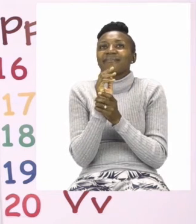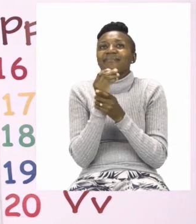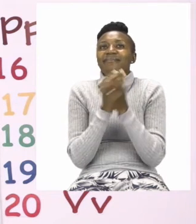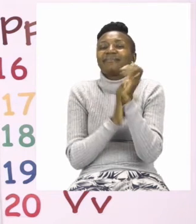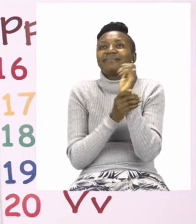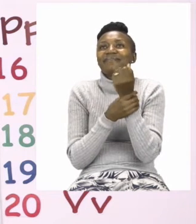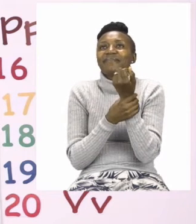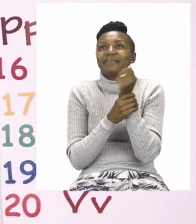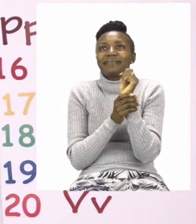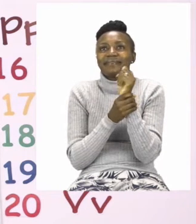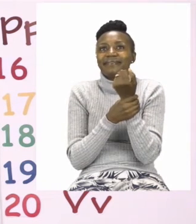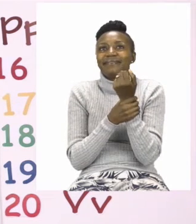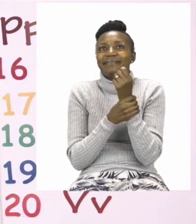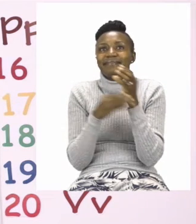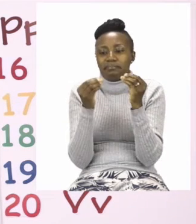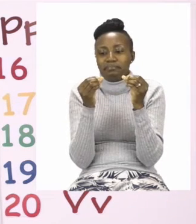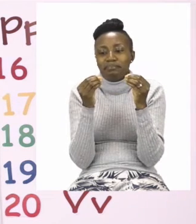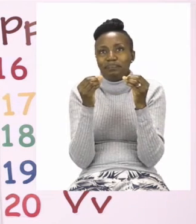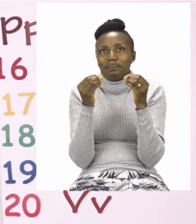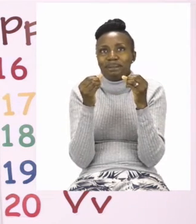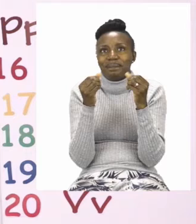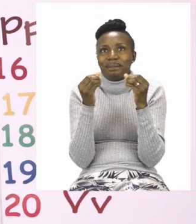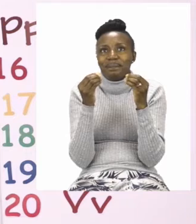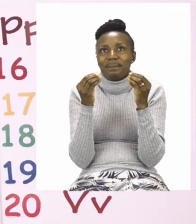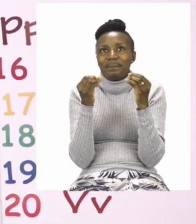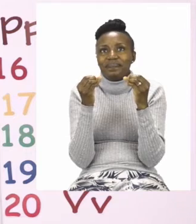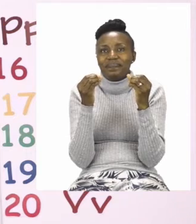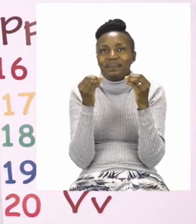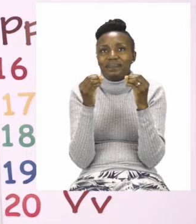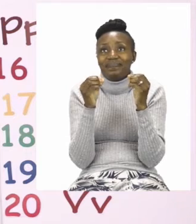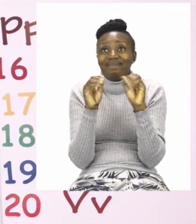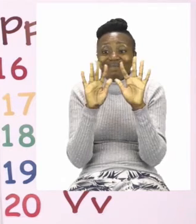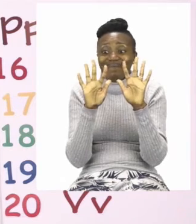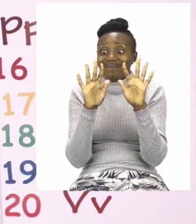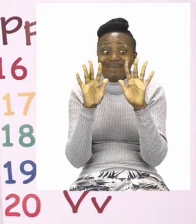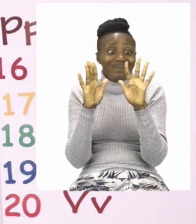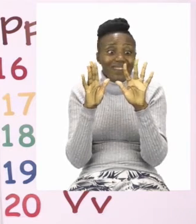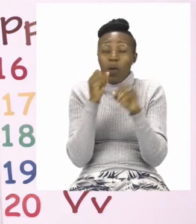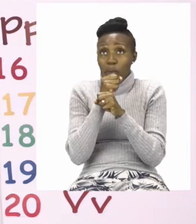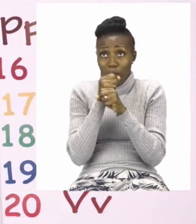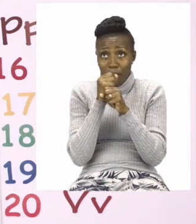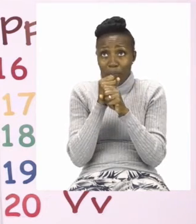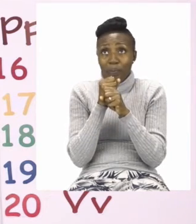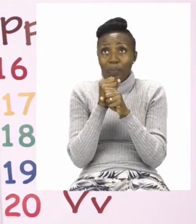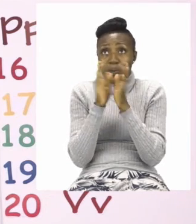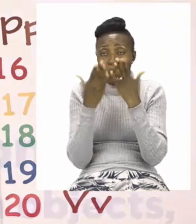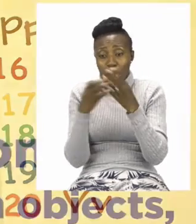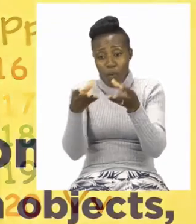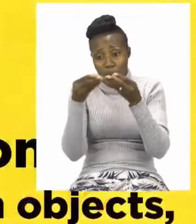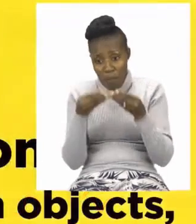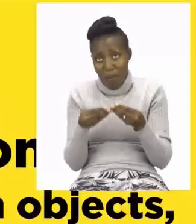our wrists and our fingertips too. Make sure your hands are dry before you touch anything